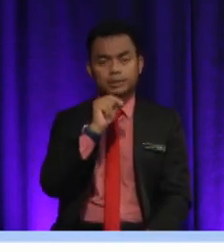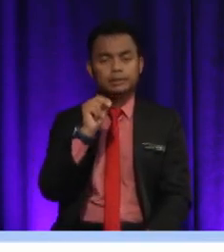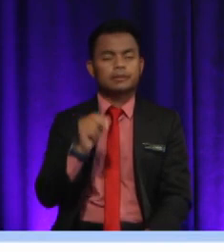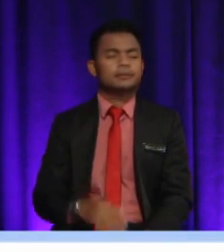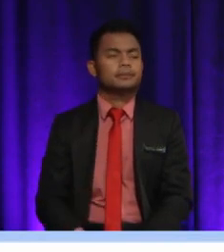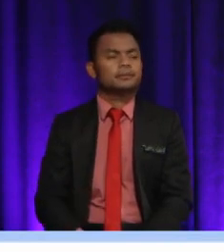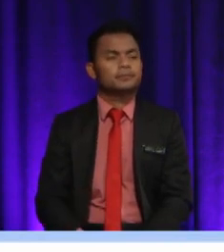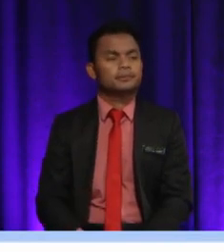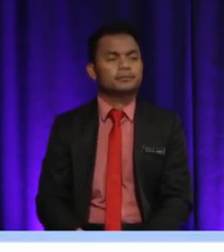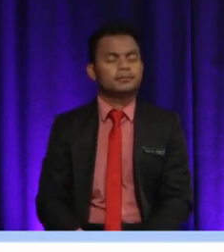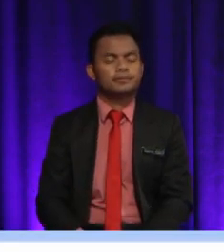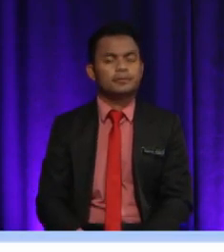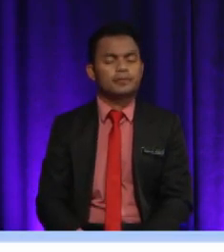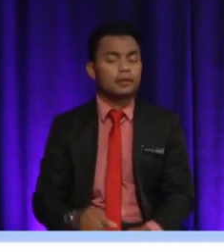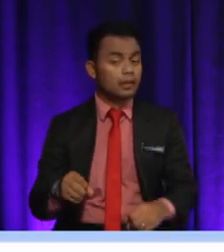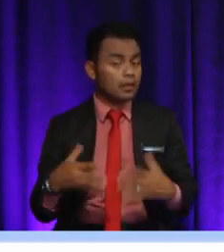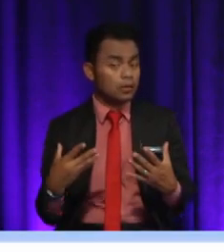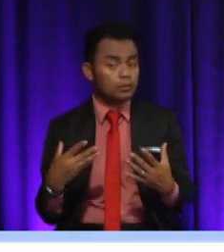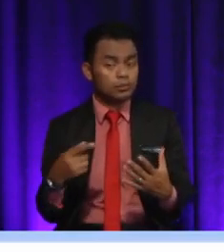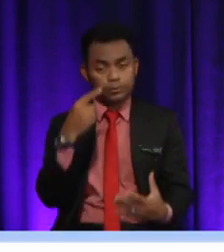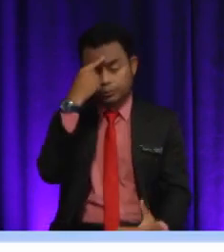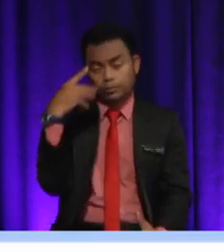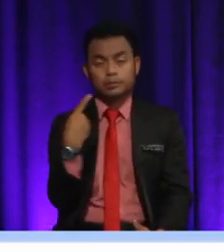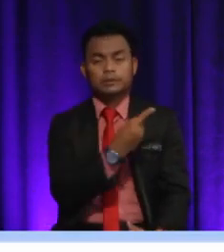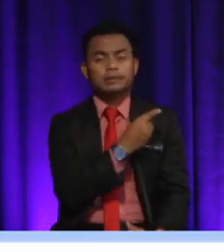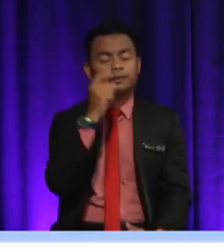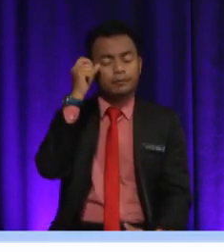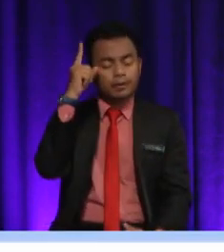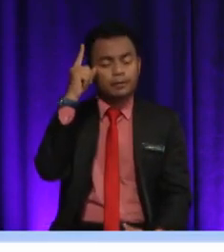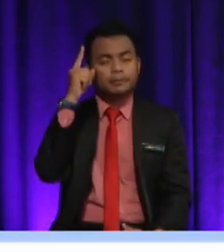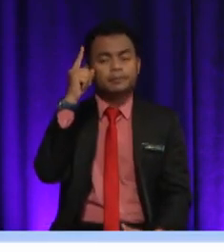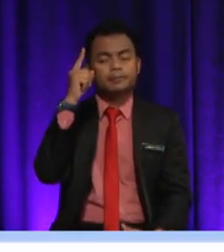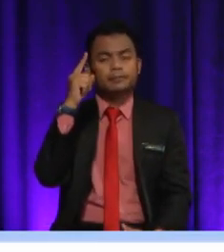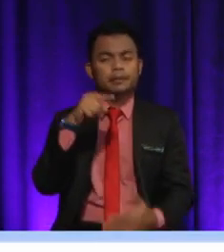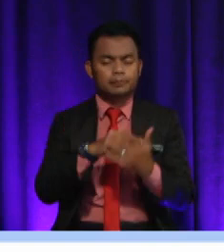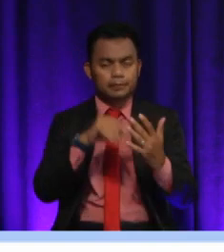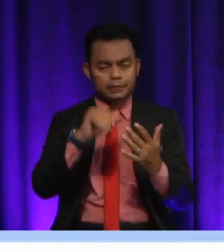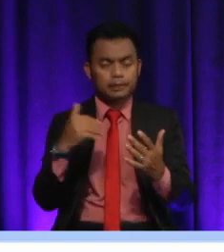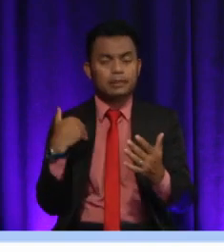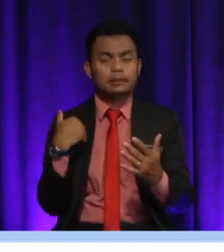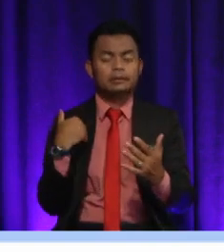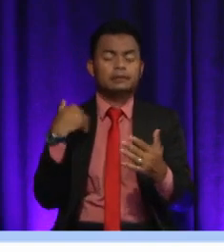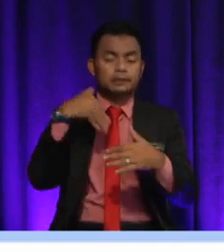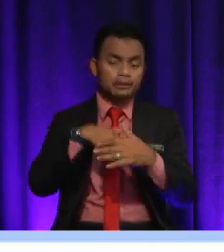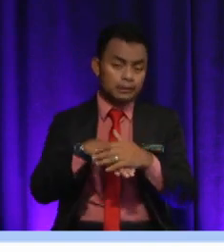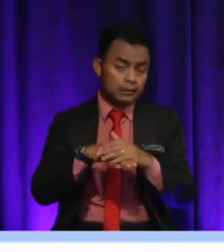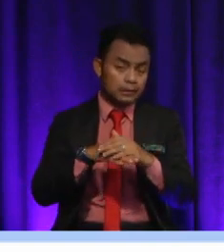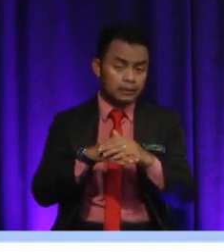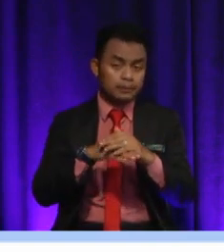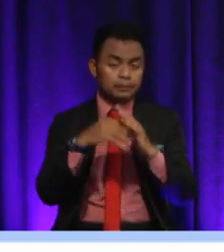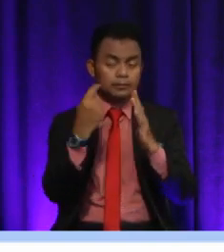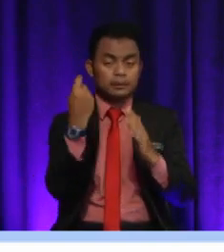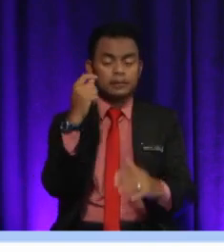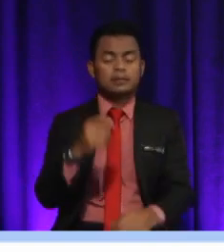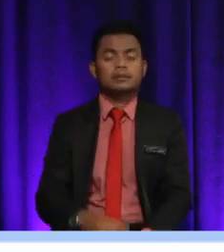Okay. So how do we understand the details and information in the text? And this is very important because in order